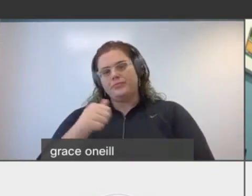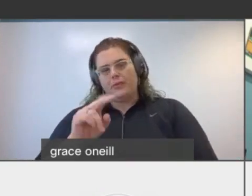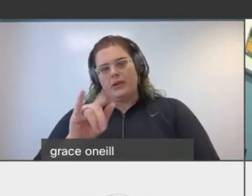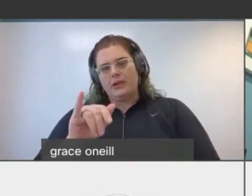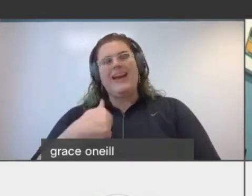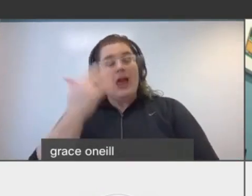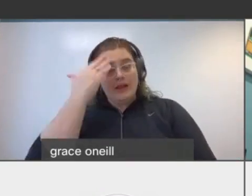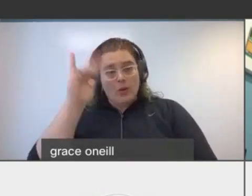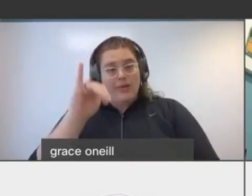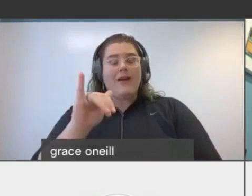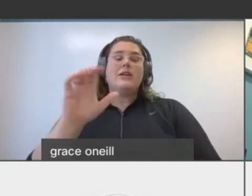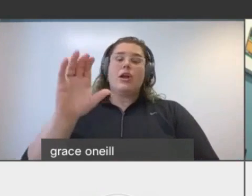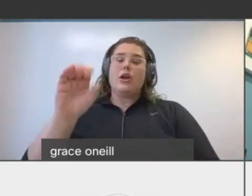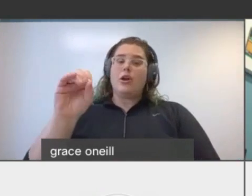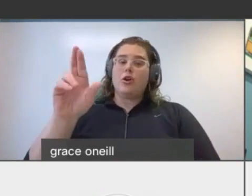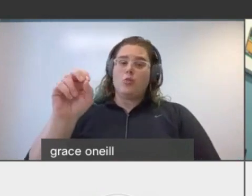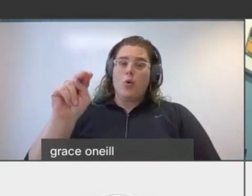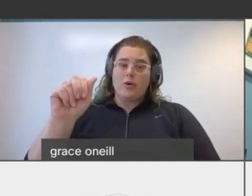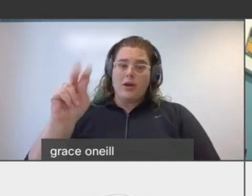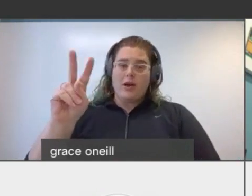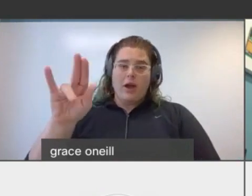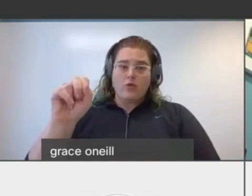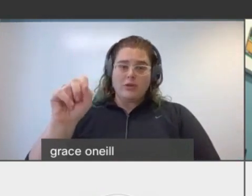coronavirus.dc.gov website.